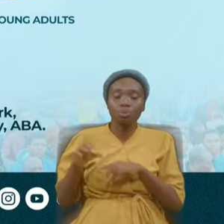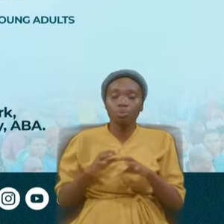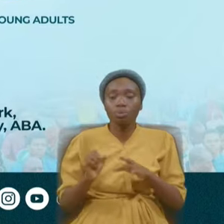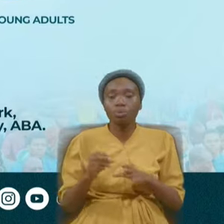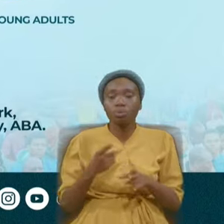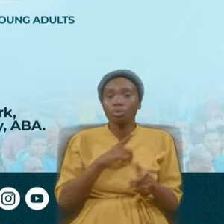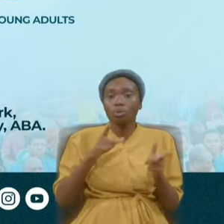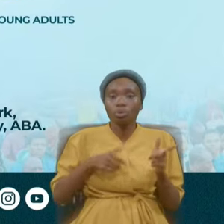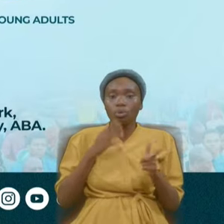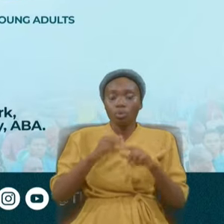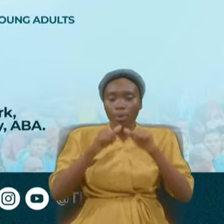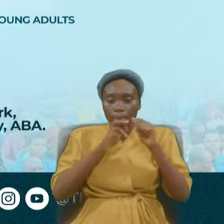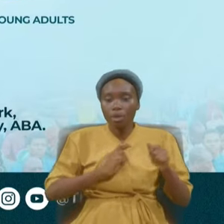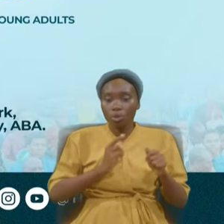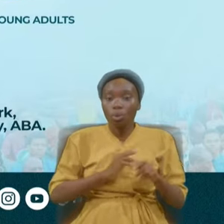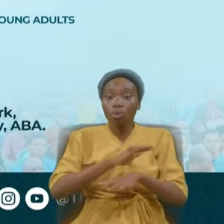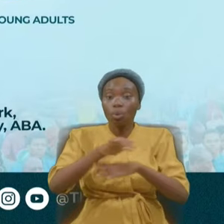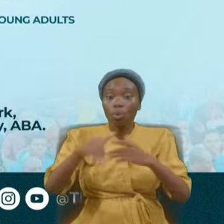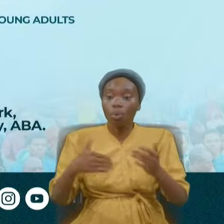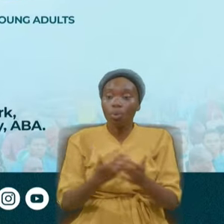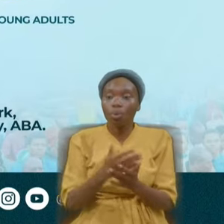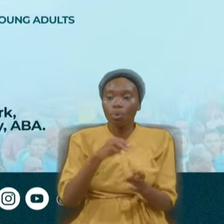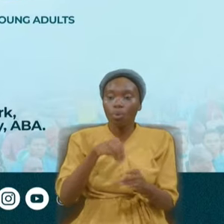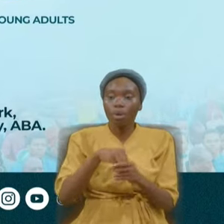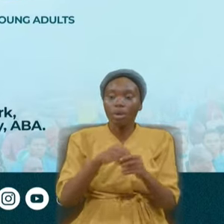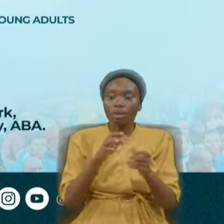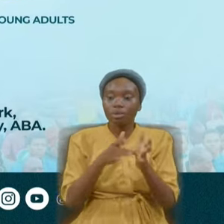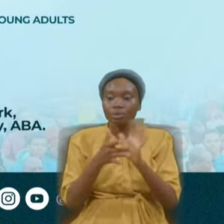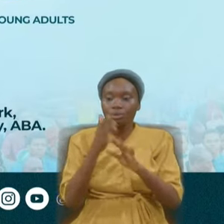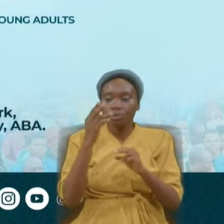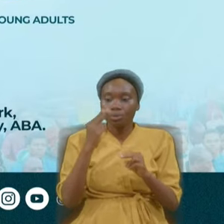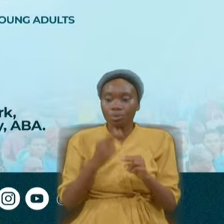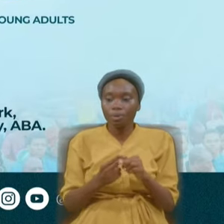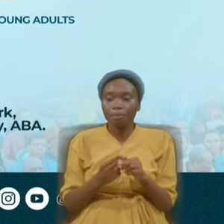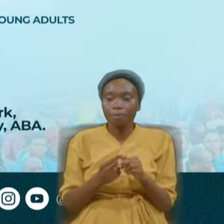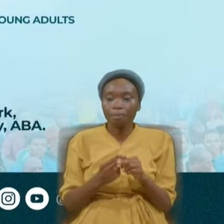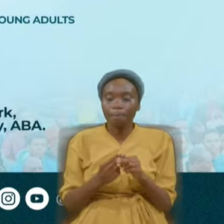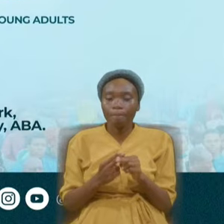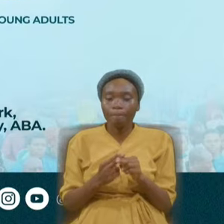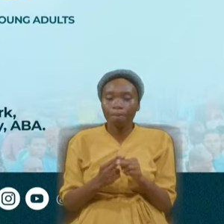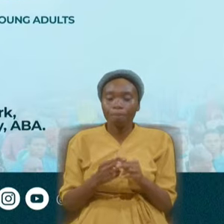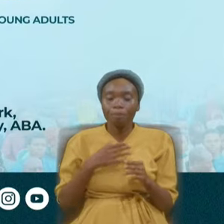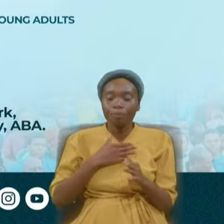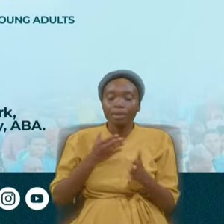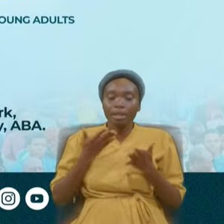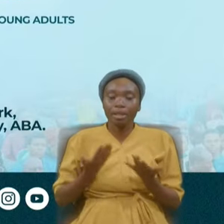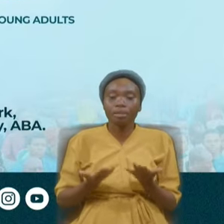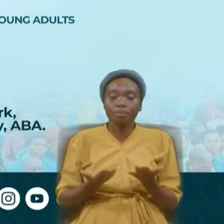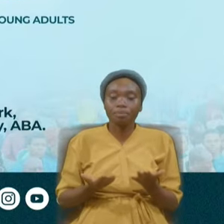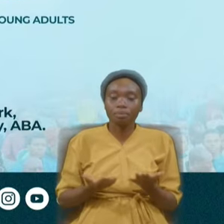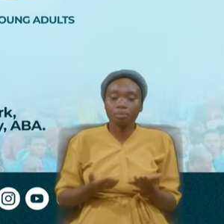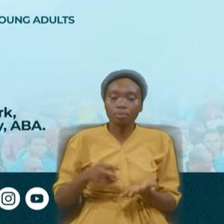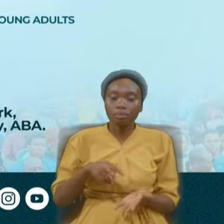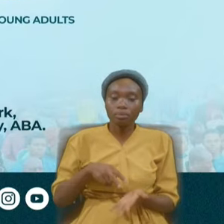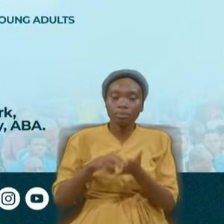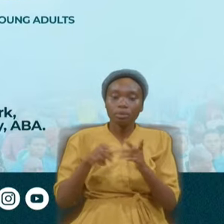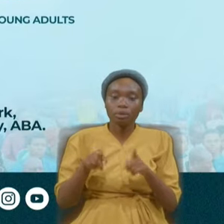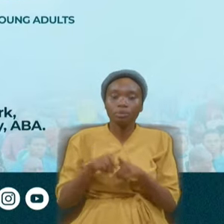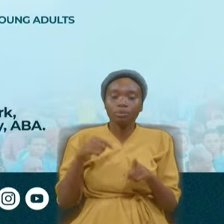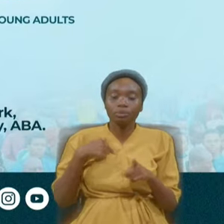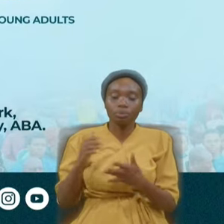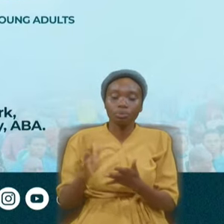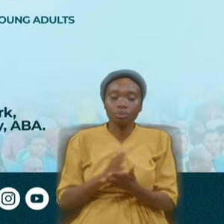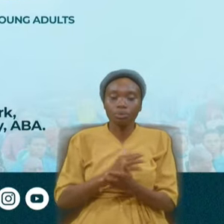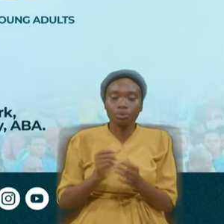them together in the name of Jesus. Please let's rise to our feet as we take our